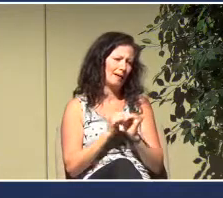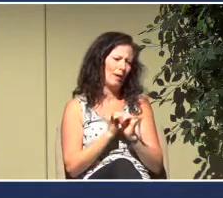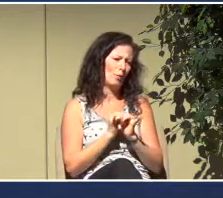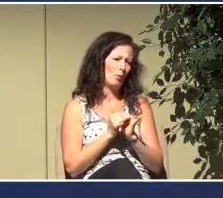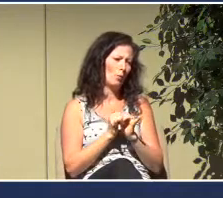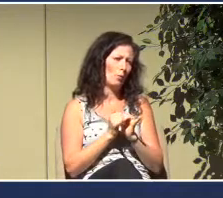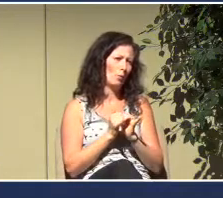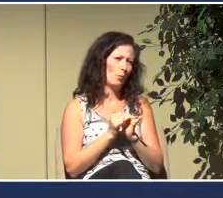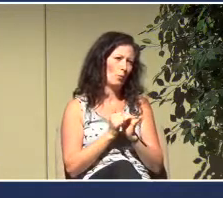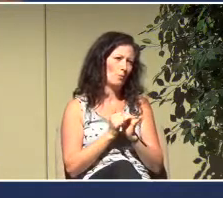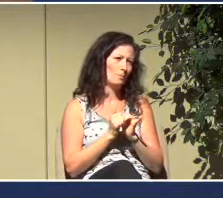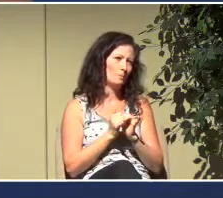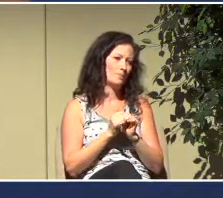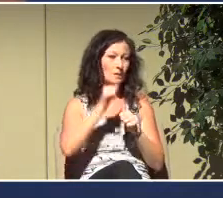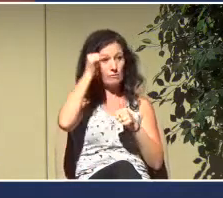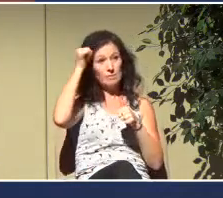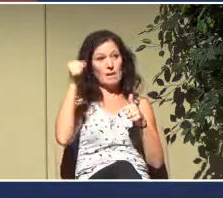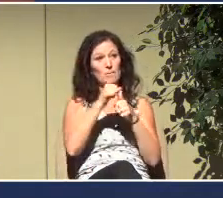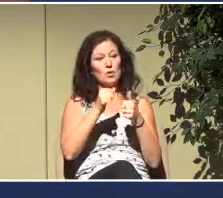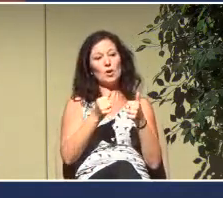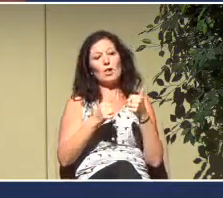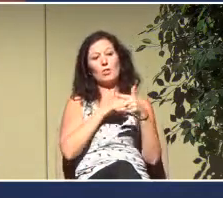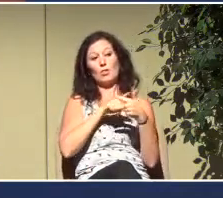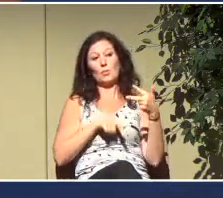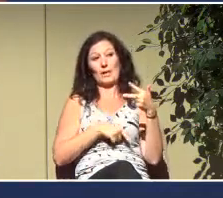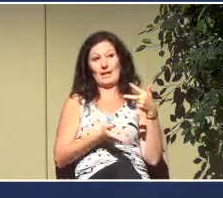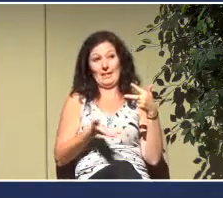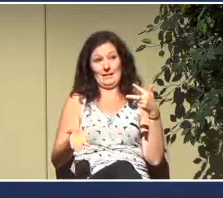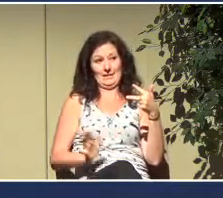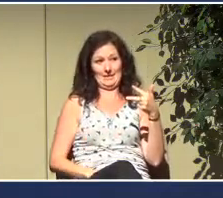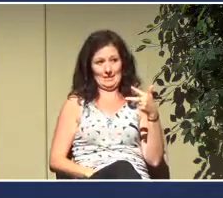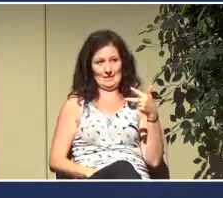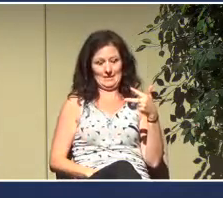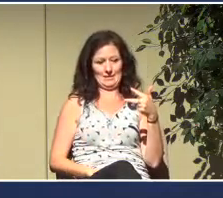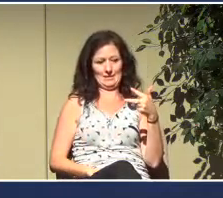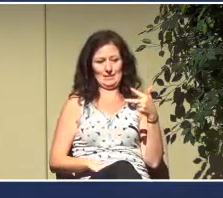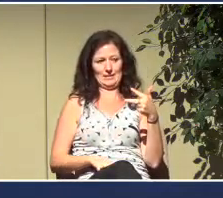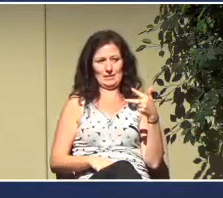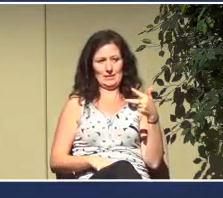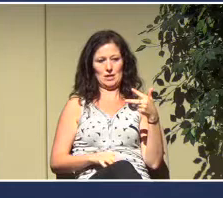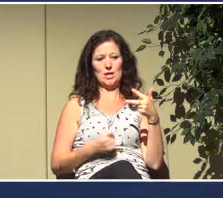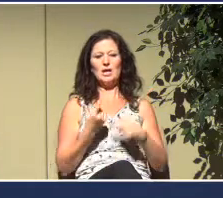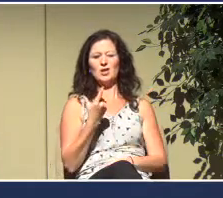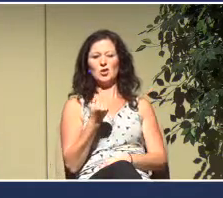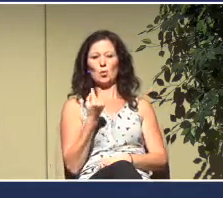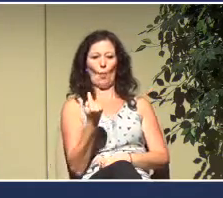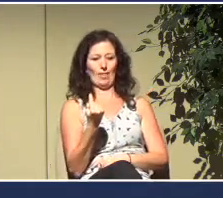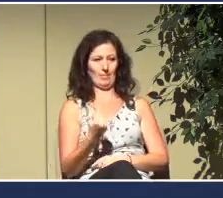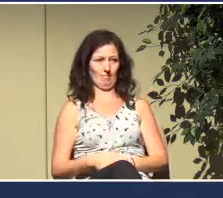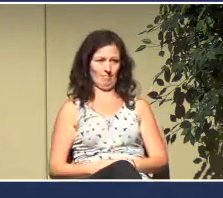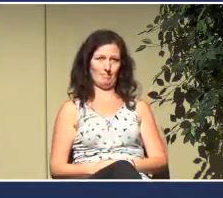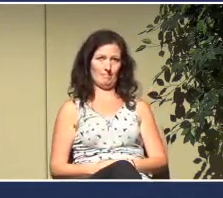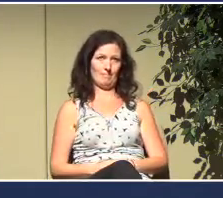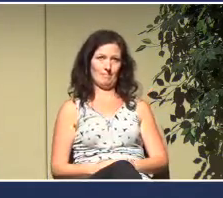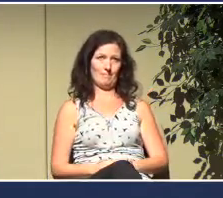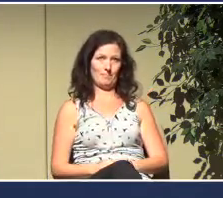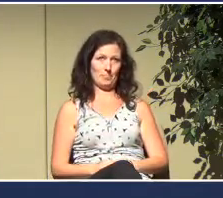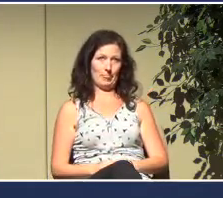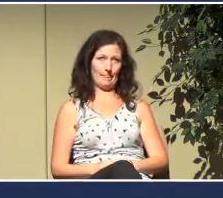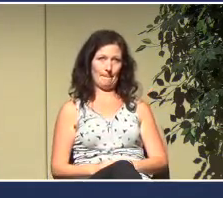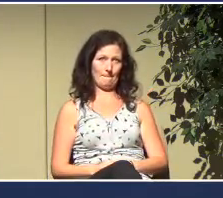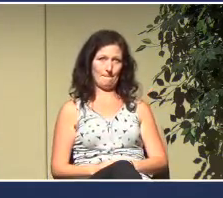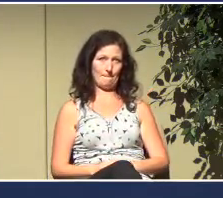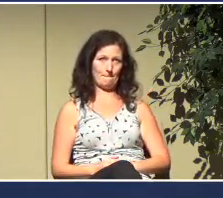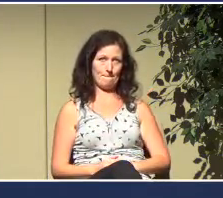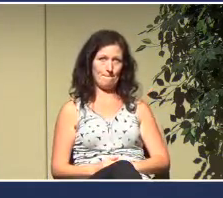that? By remembering three things and then doing one thing. Okay? So we're going to look